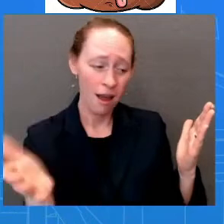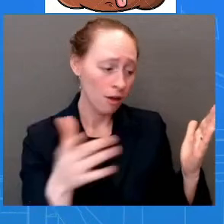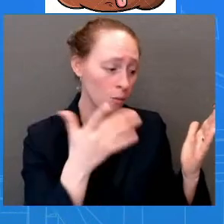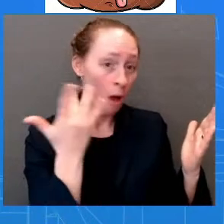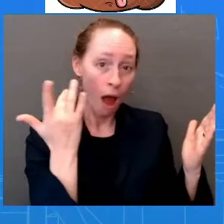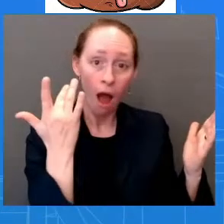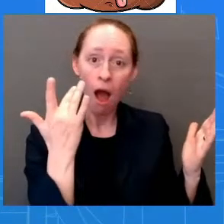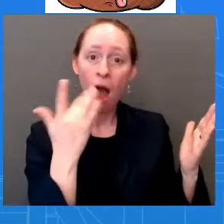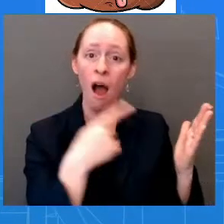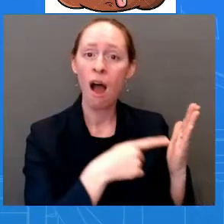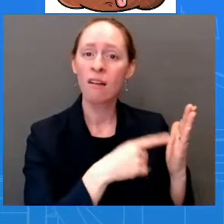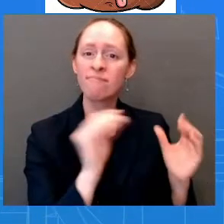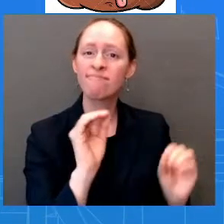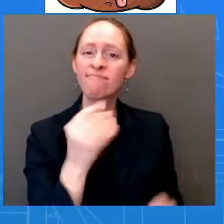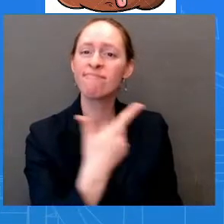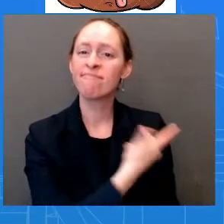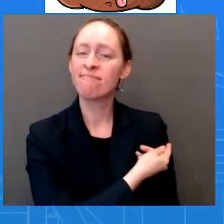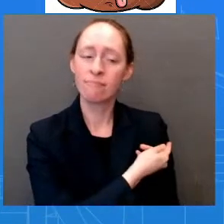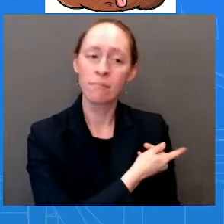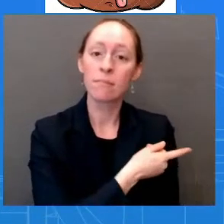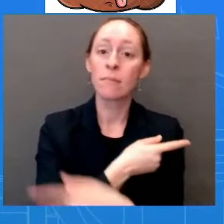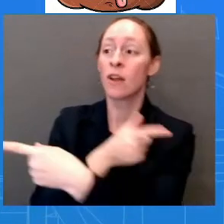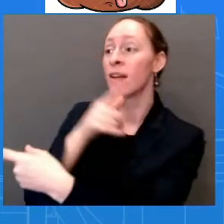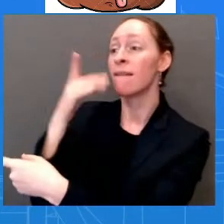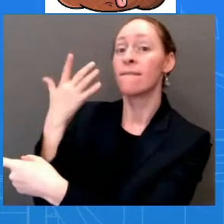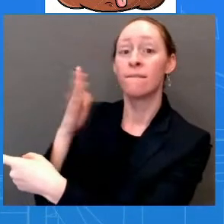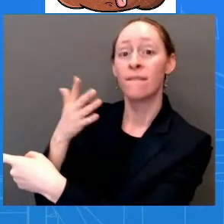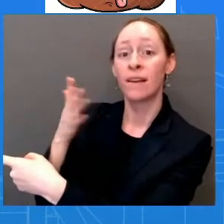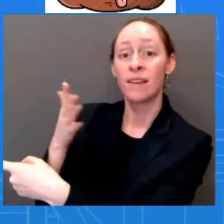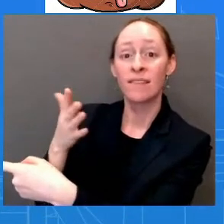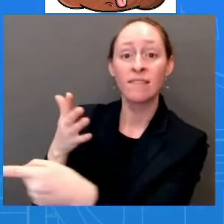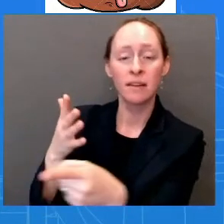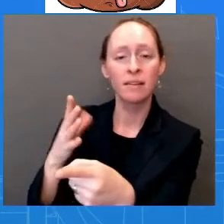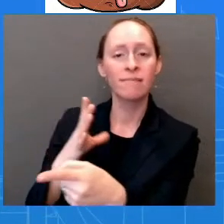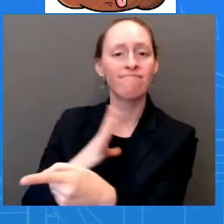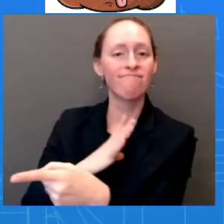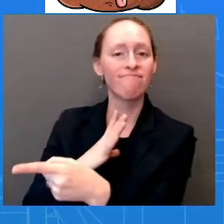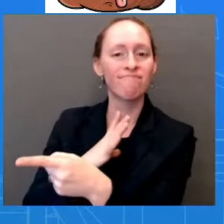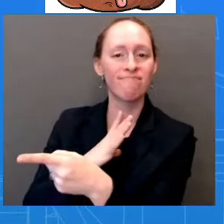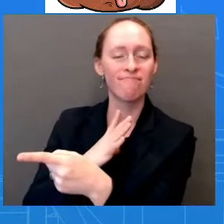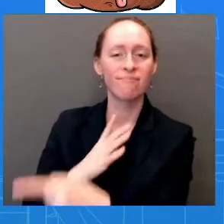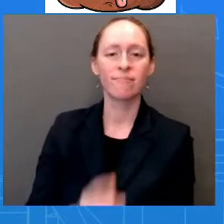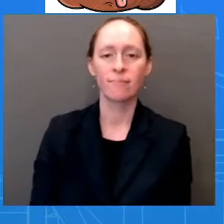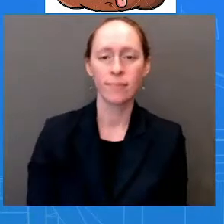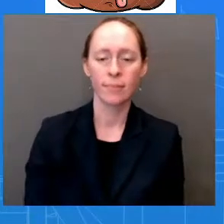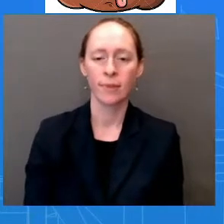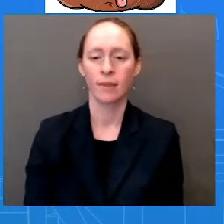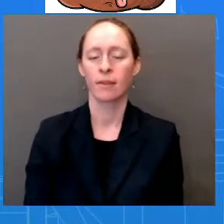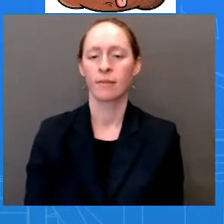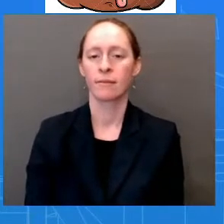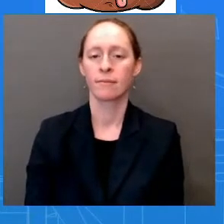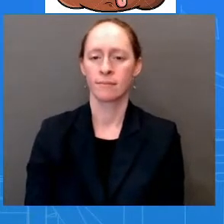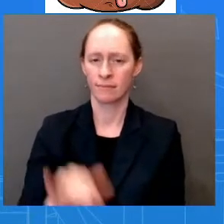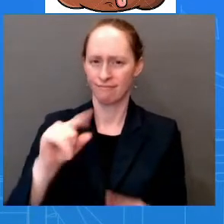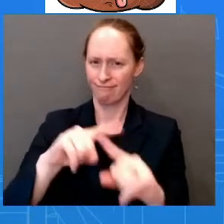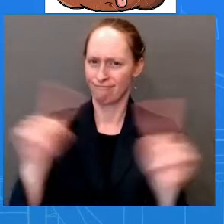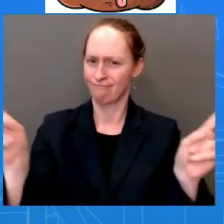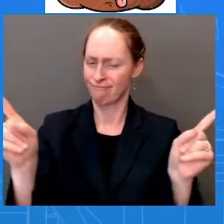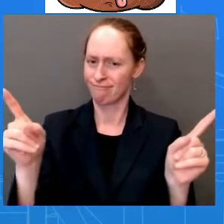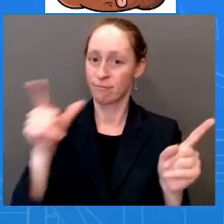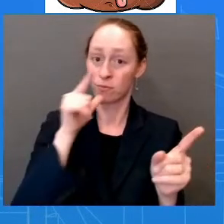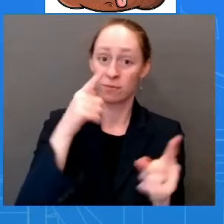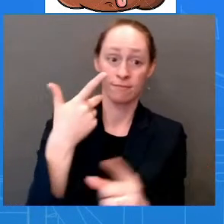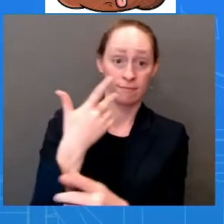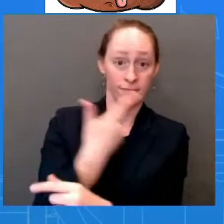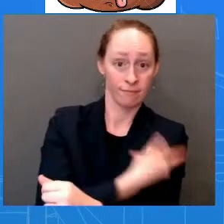relatively smaller difference in vaccinated and unboosted versus vaccinated plus boosted. That doesn't mean you shouldn't get boosted, but